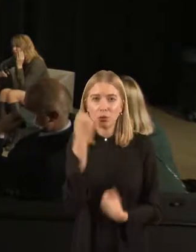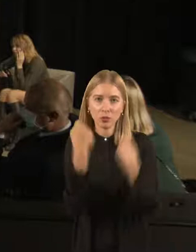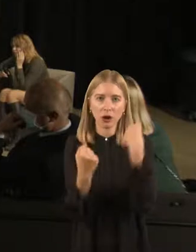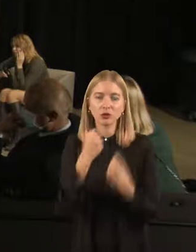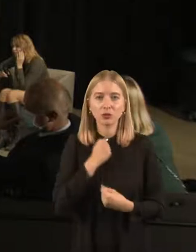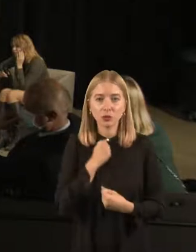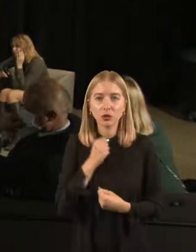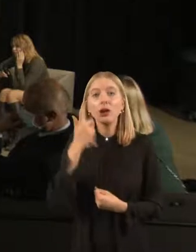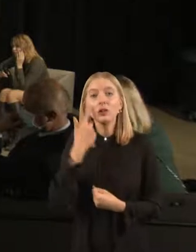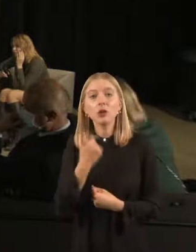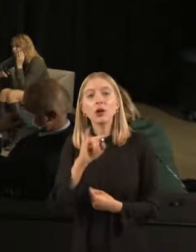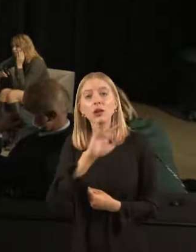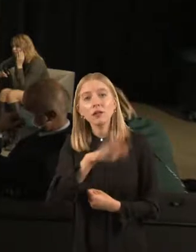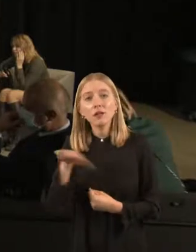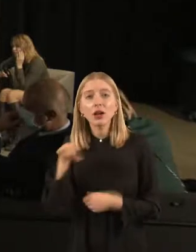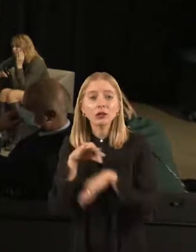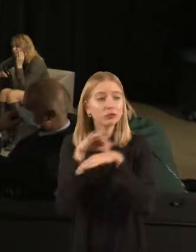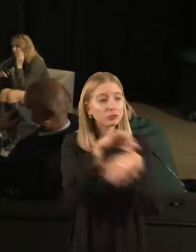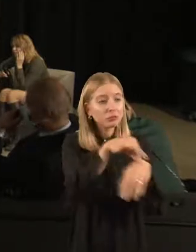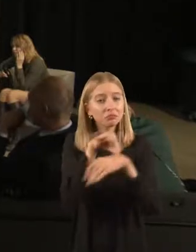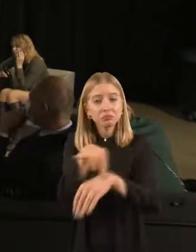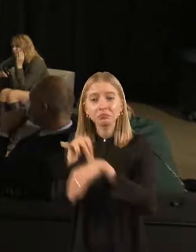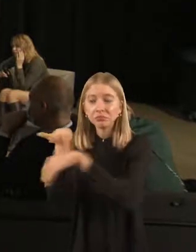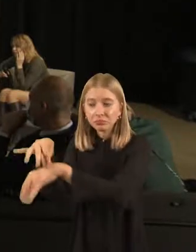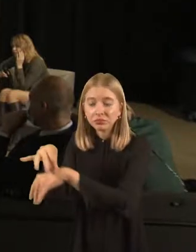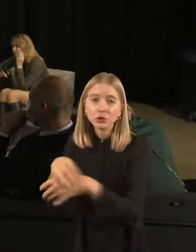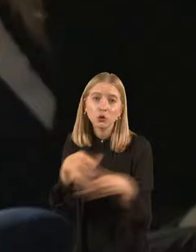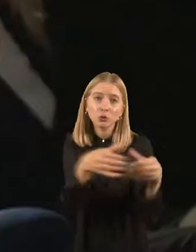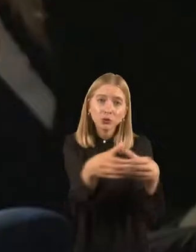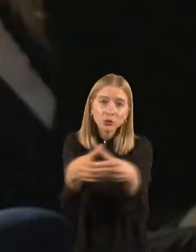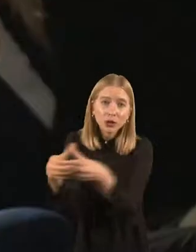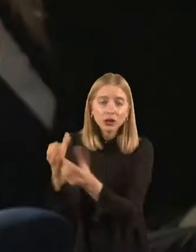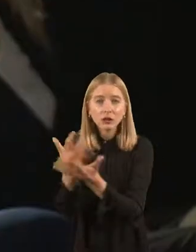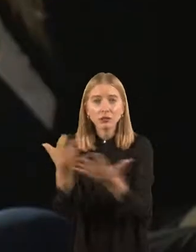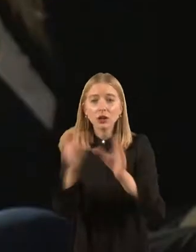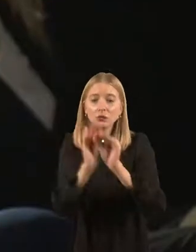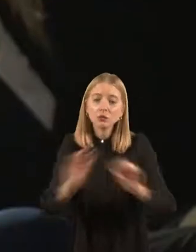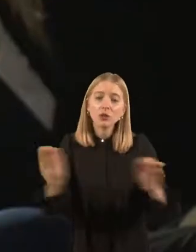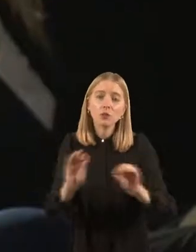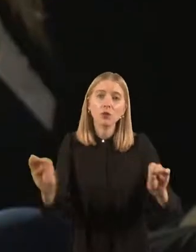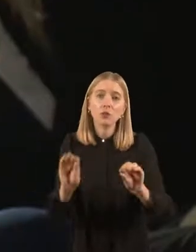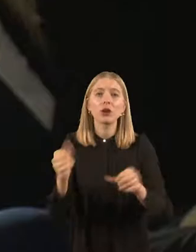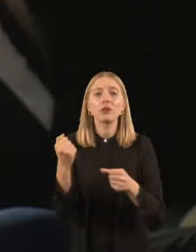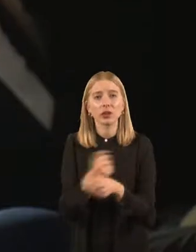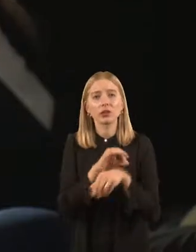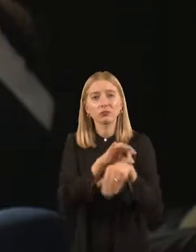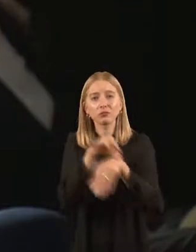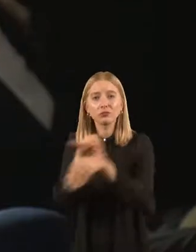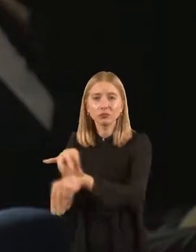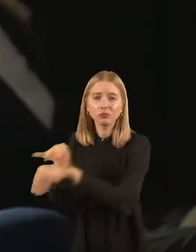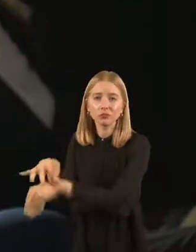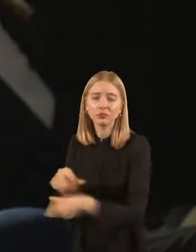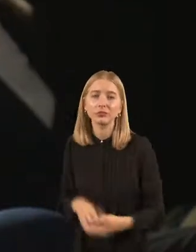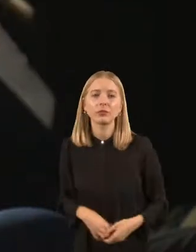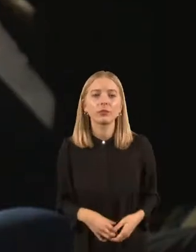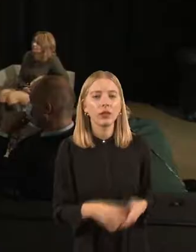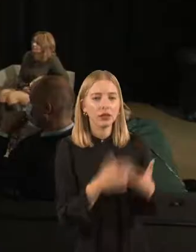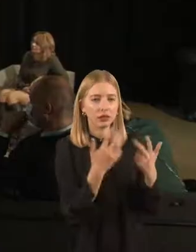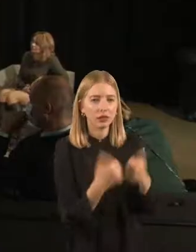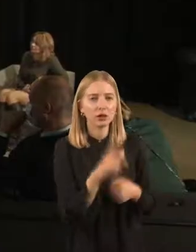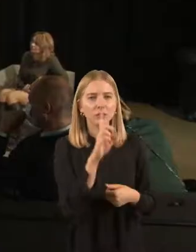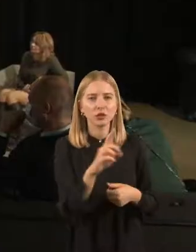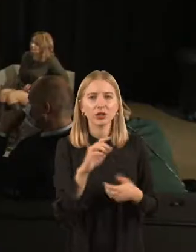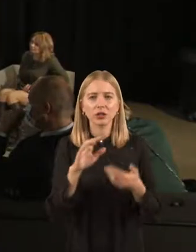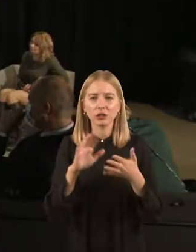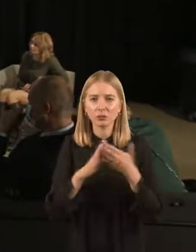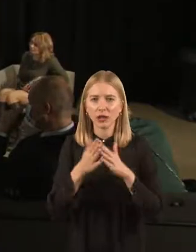day, especially if both parents are working and if they want their children to have some extra curricular